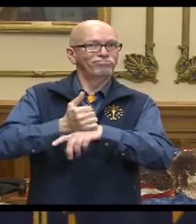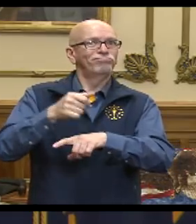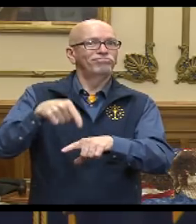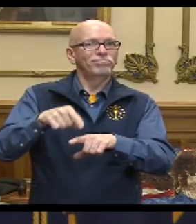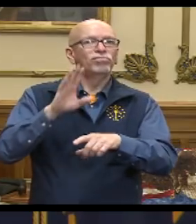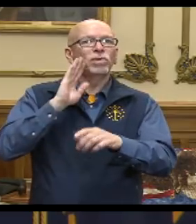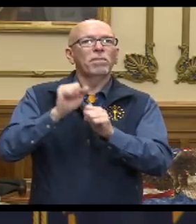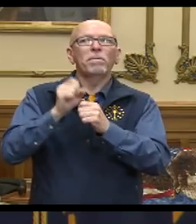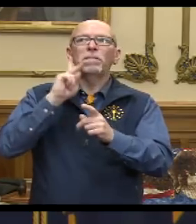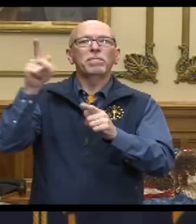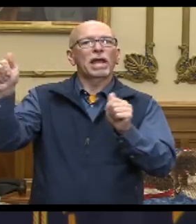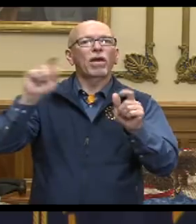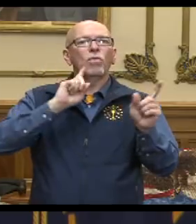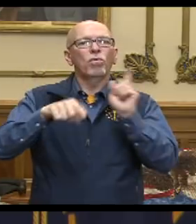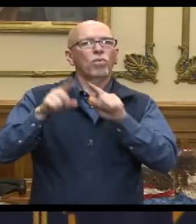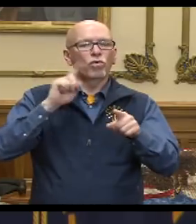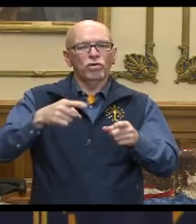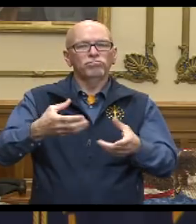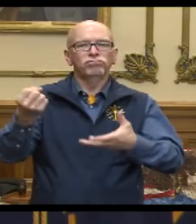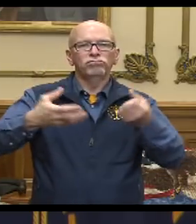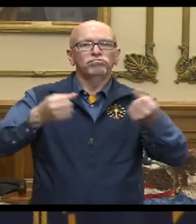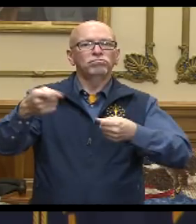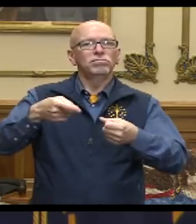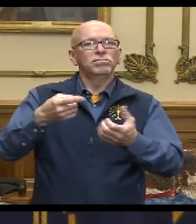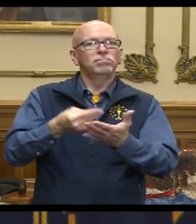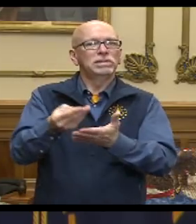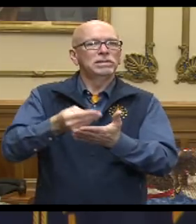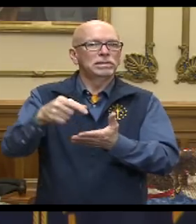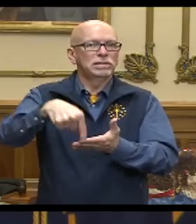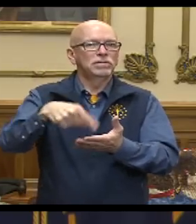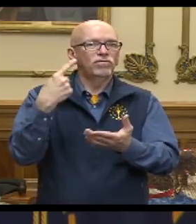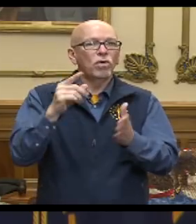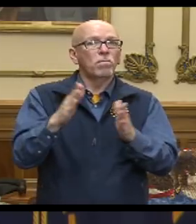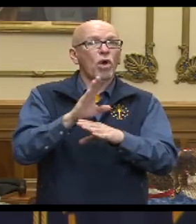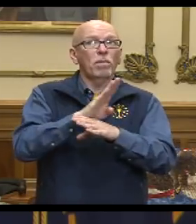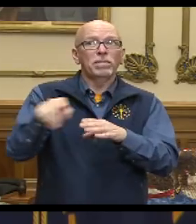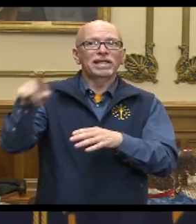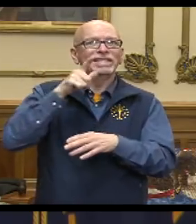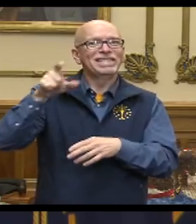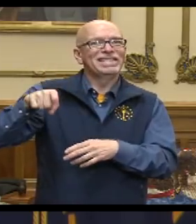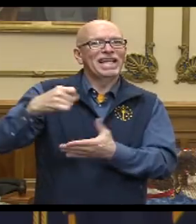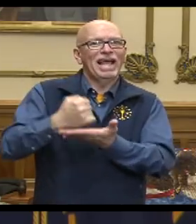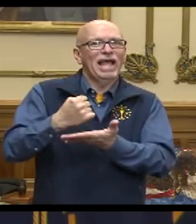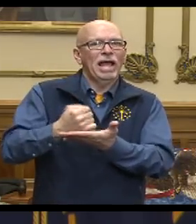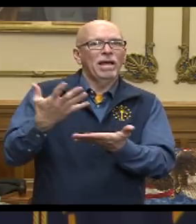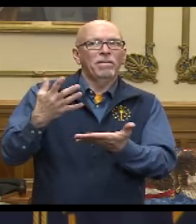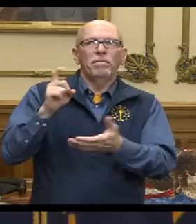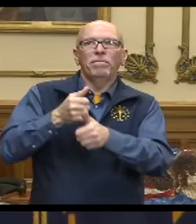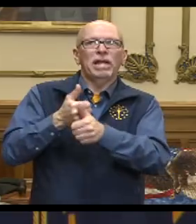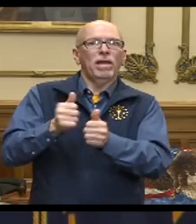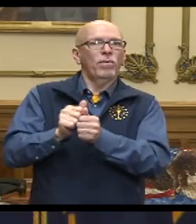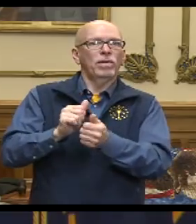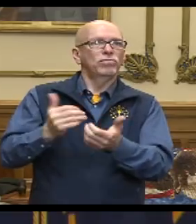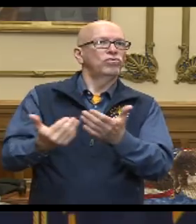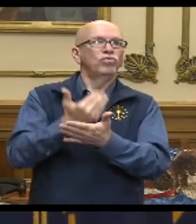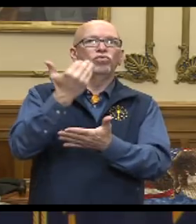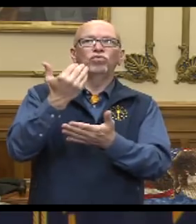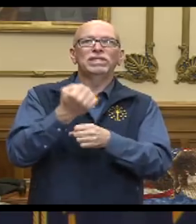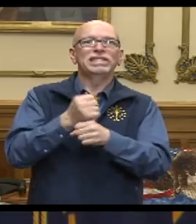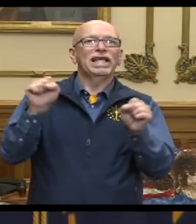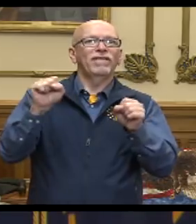reliable access to PPE for small businesses that need help to comply with this new